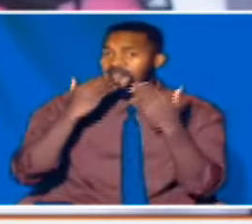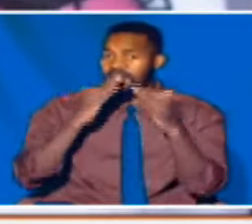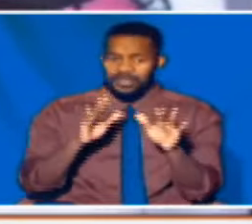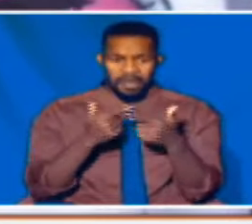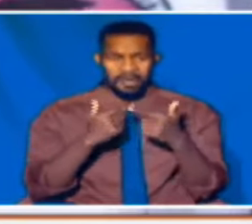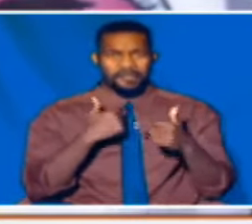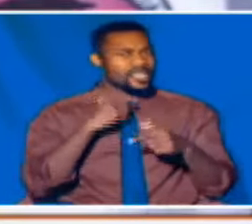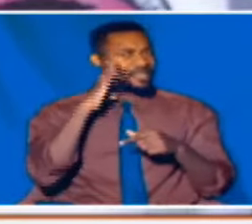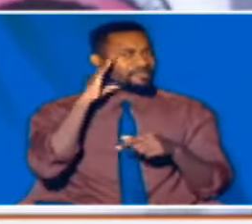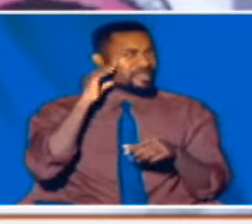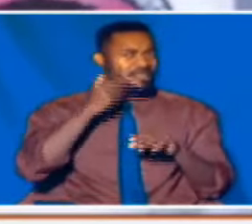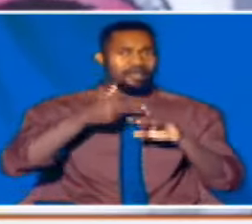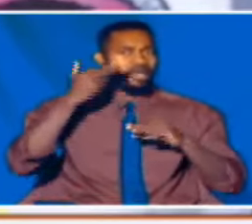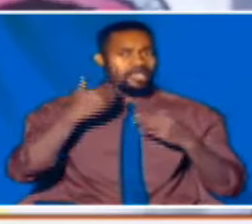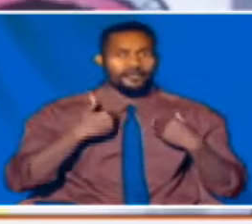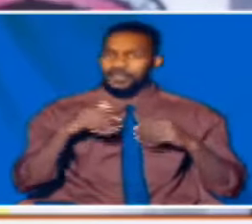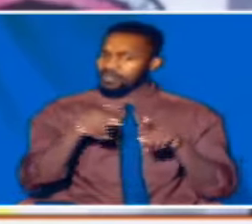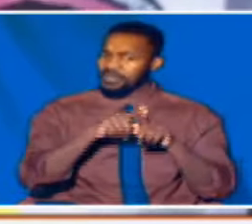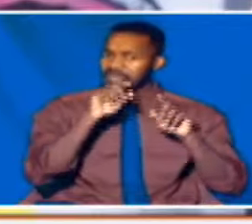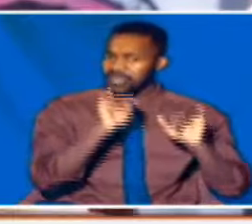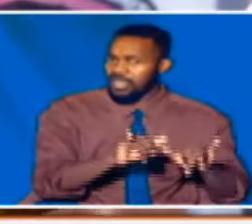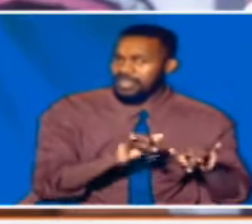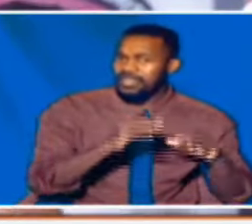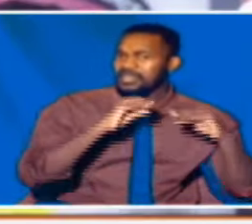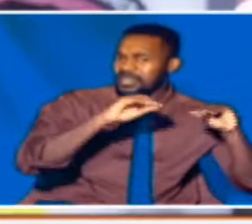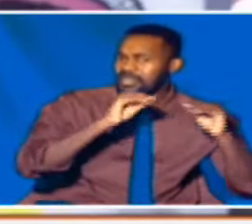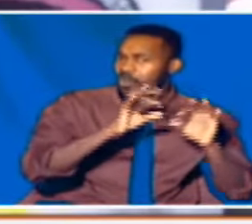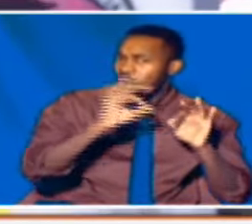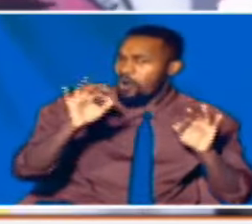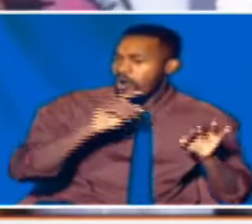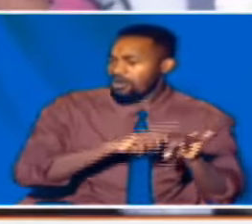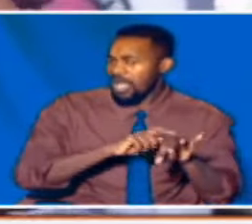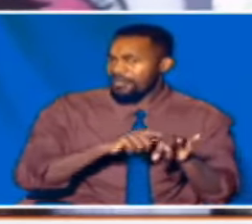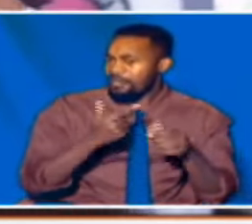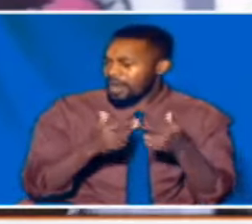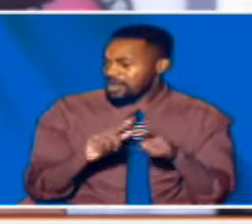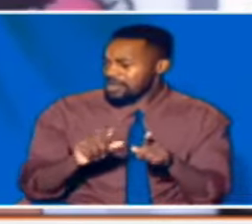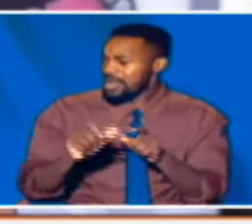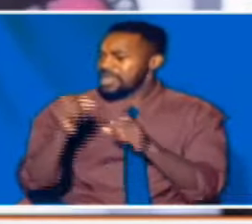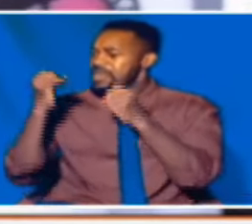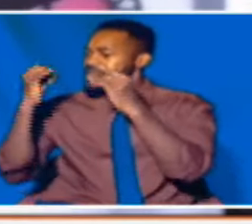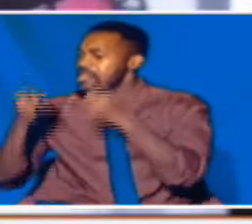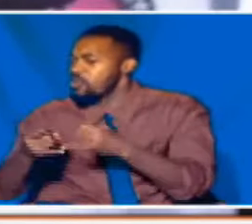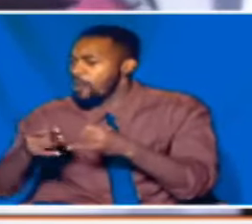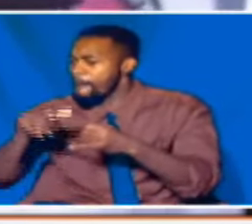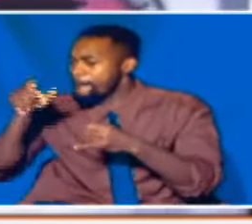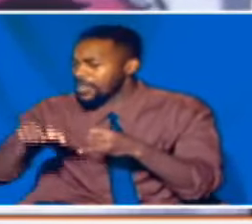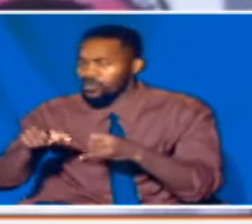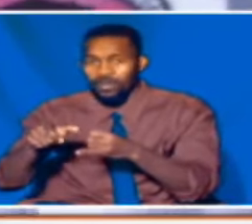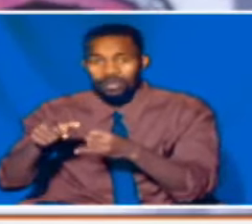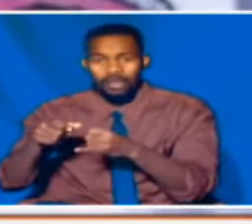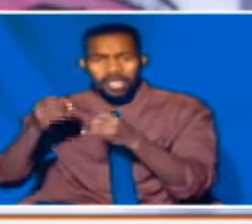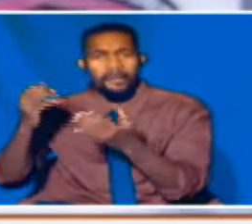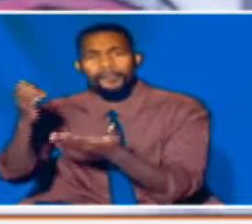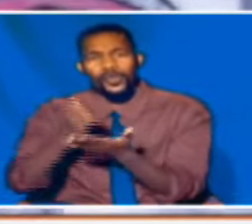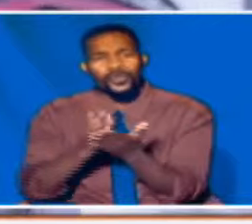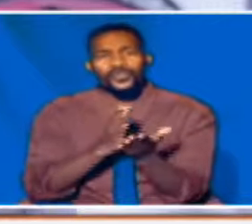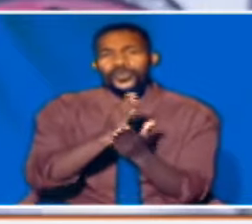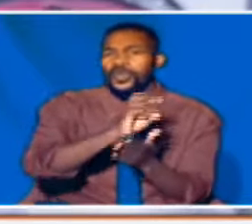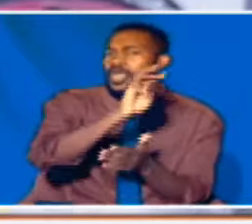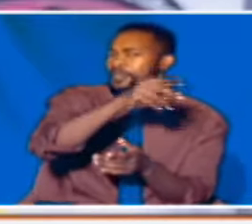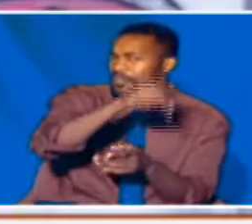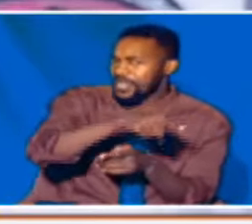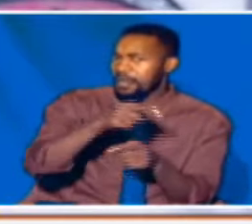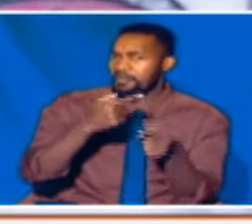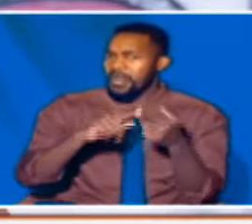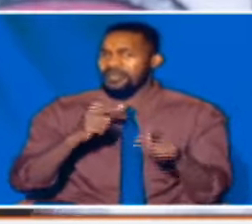wamehitimu kabla sisi tuhitimu, wameajiriwa through MPs. But we, senior,